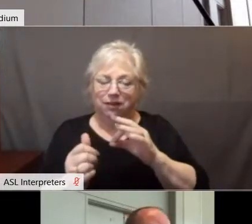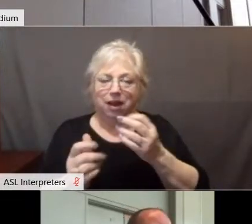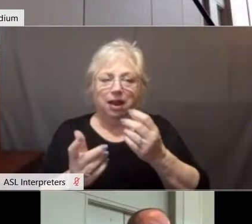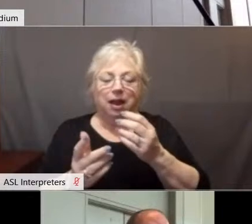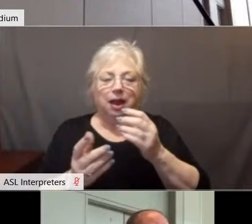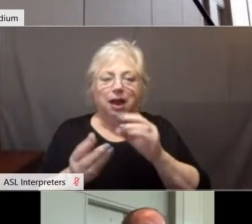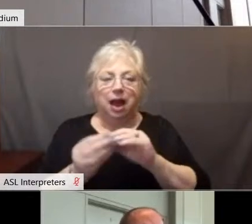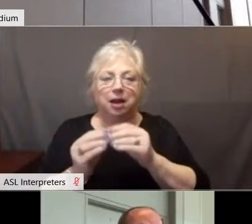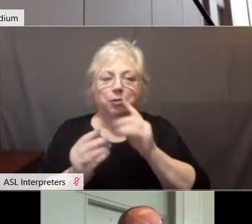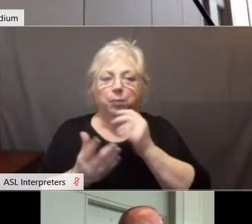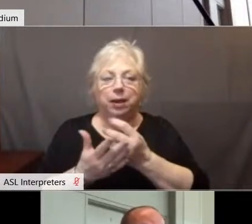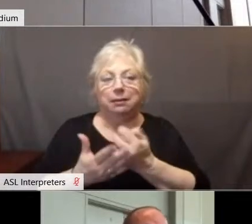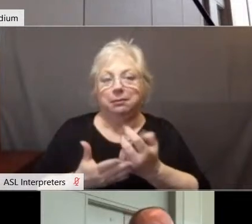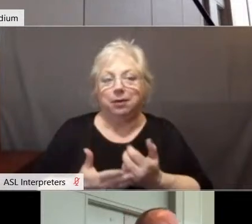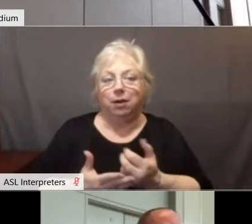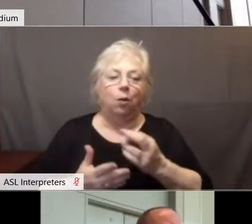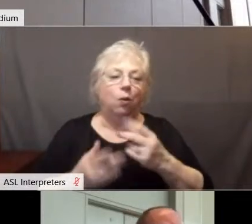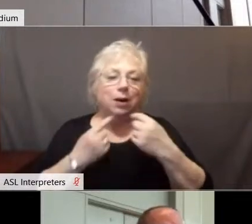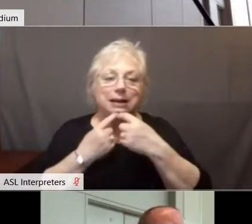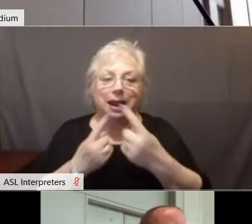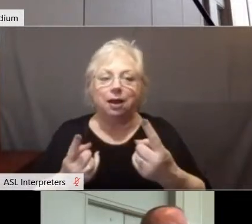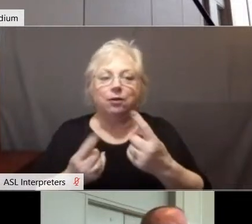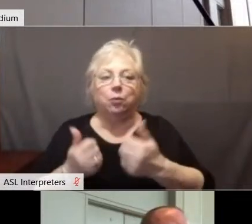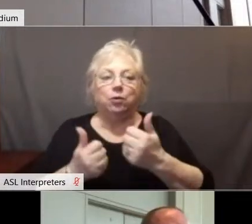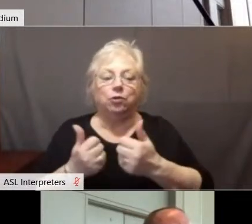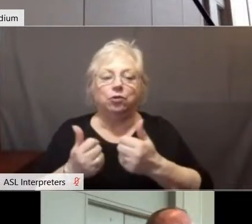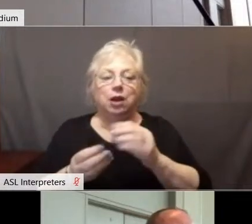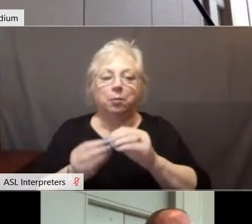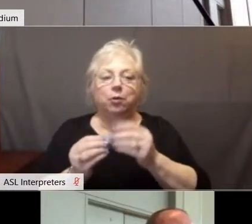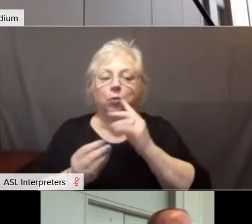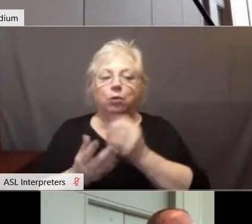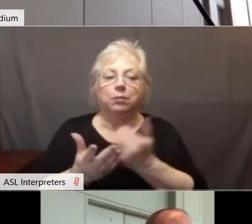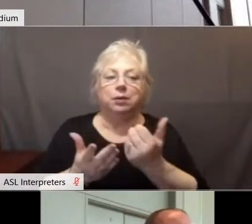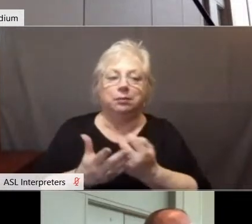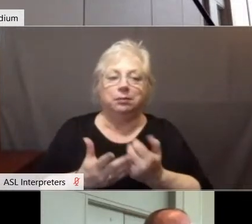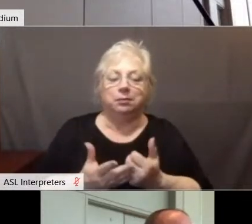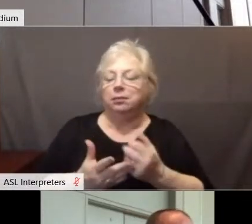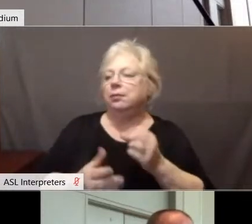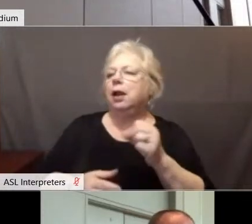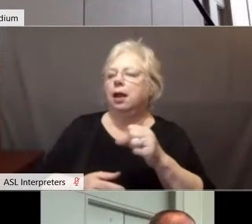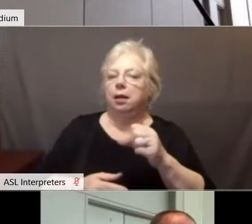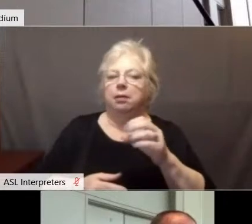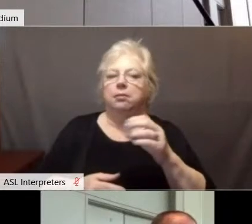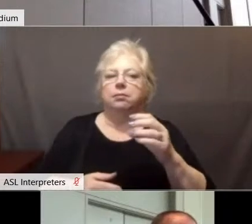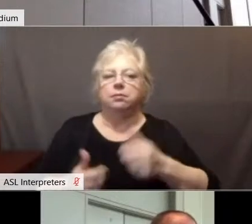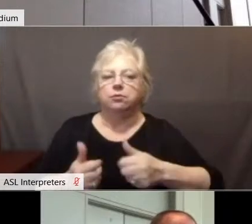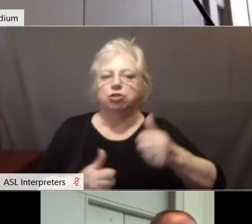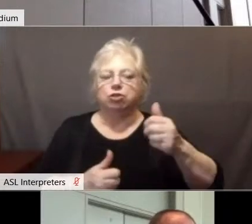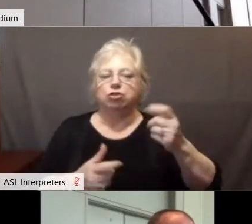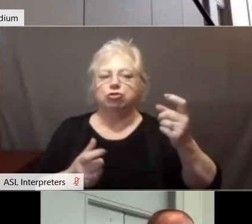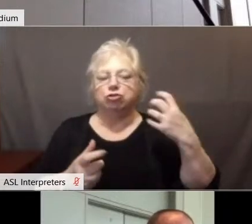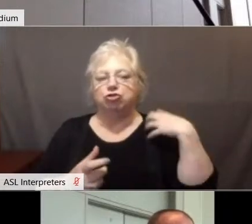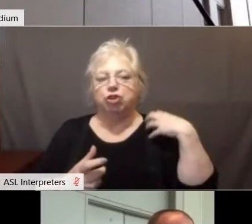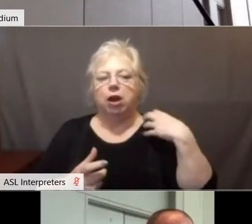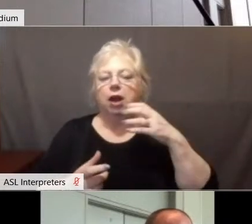or announce that they'll be pulled from consent one way or the other? Yes, so items 1 and 2,